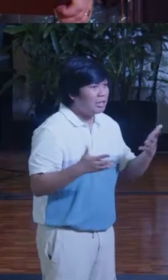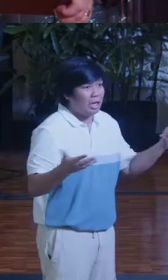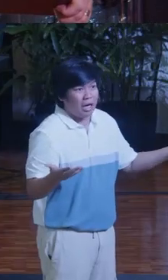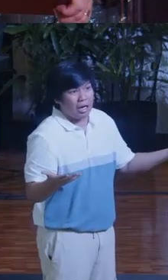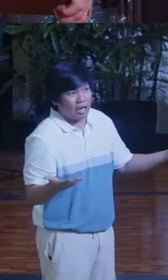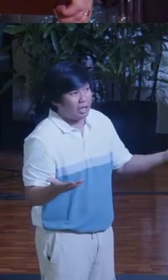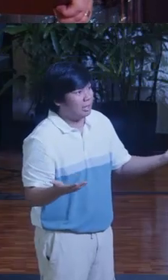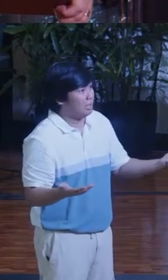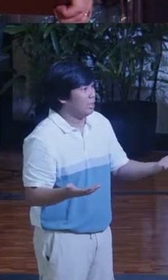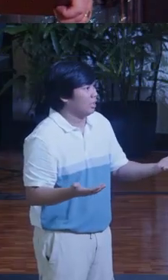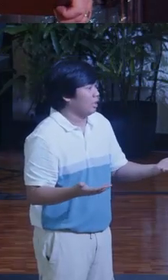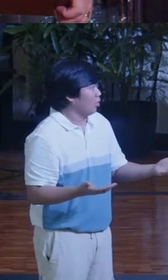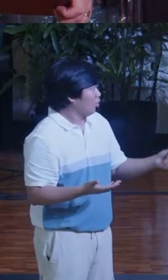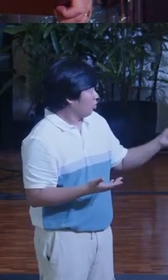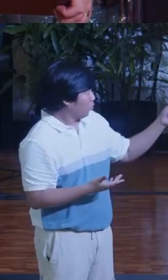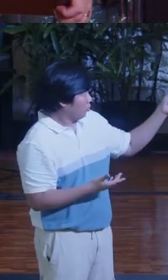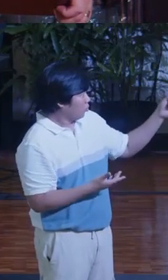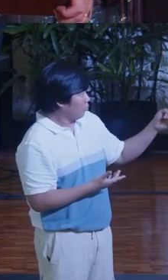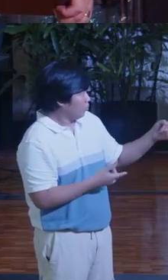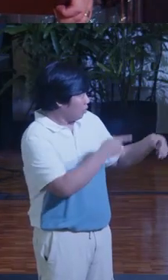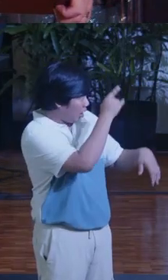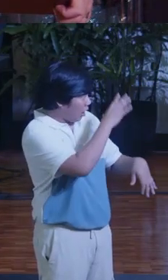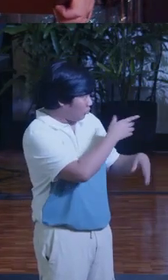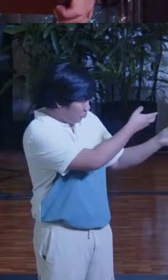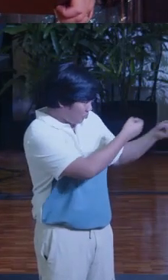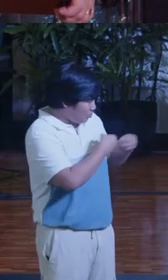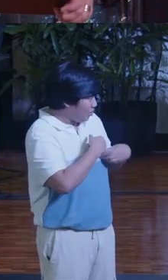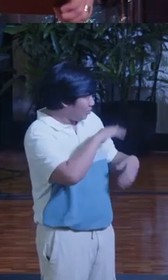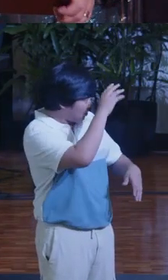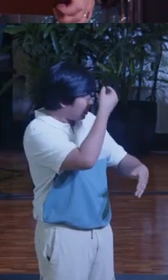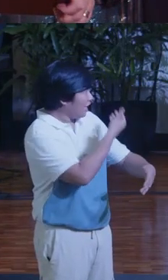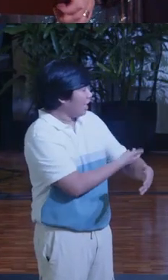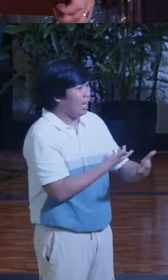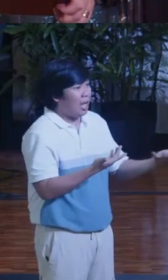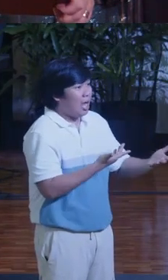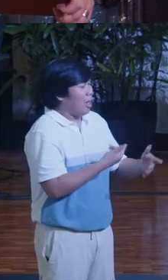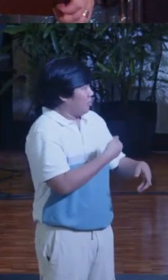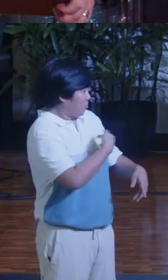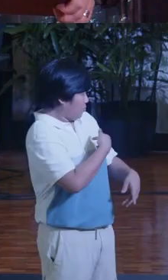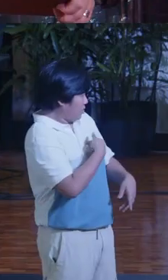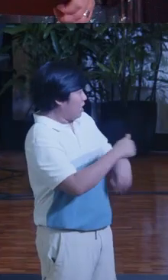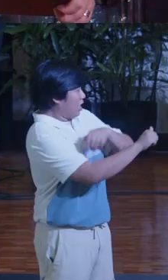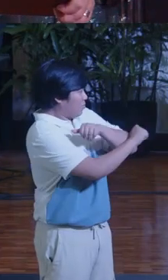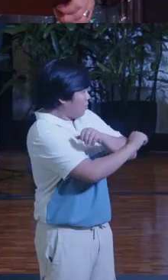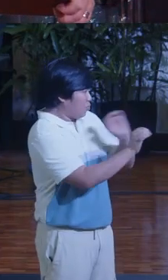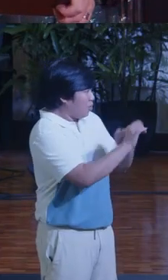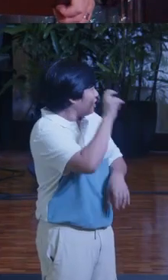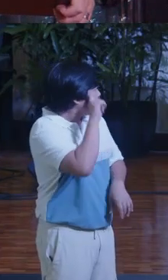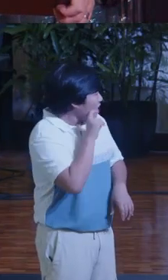pleasure?" Panginoon, wala na nga kaming pleasure eh. No?